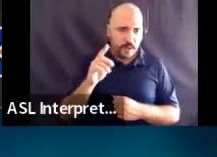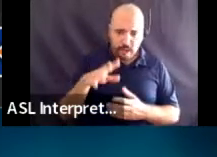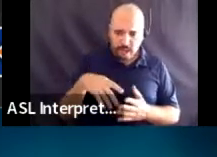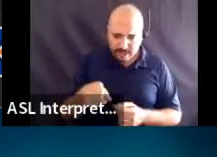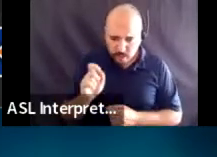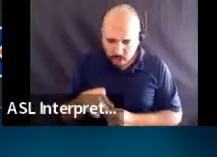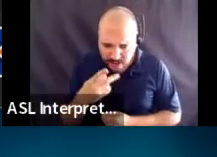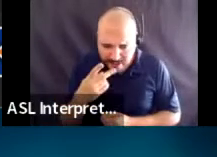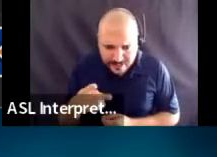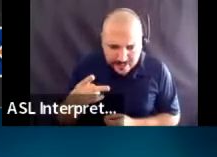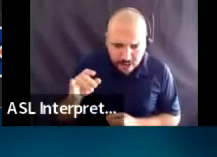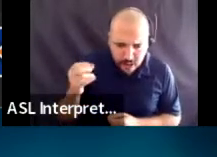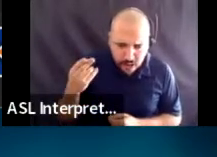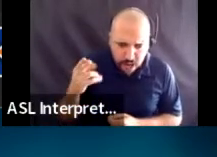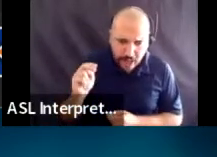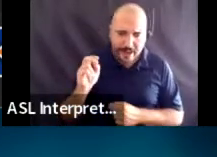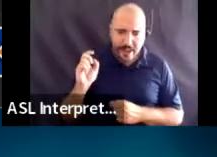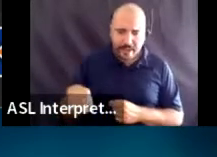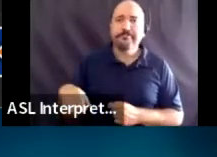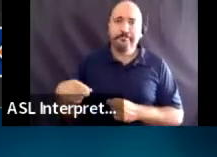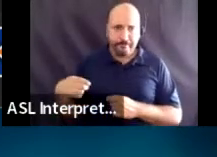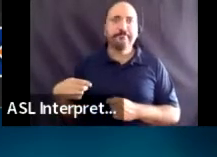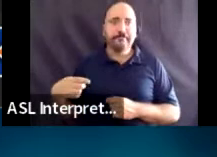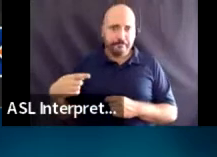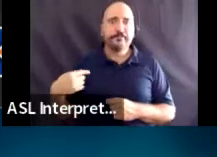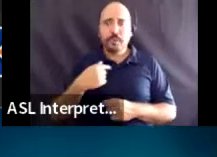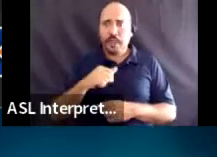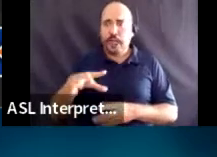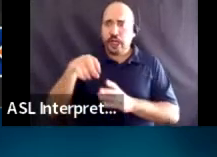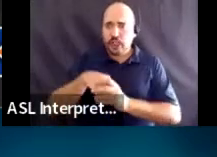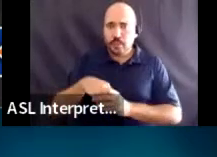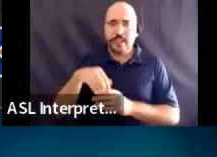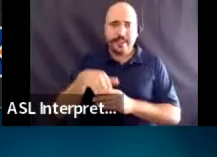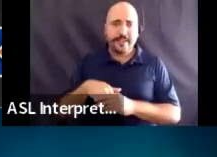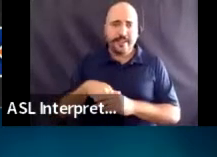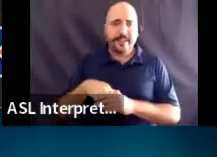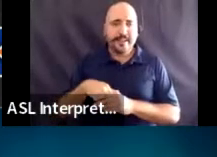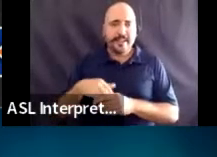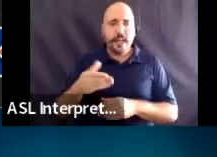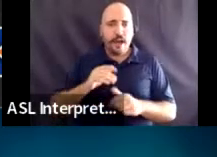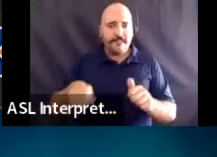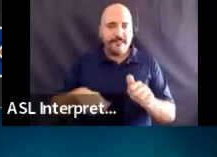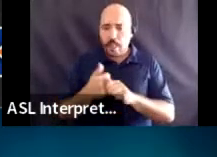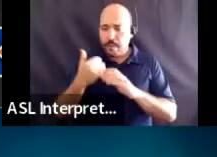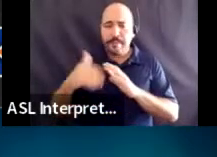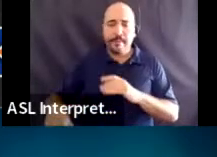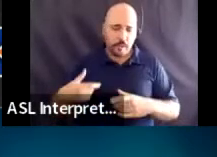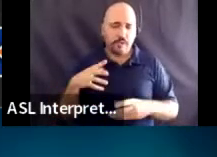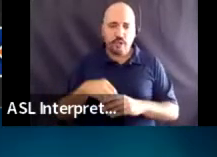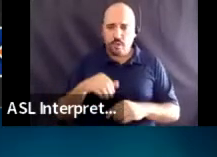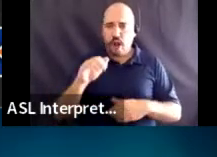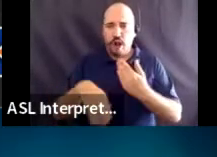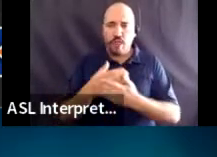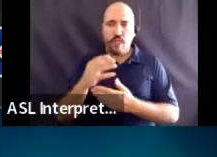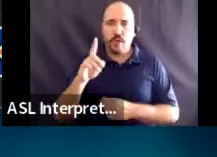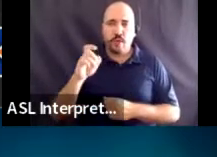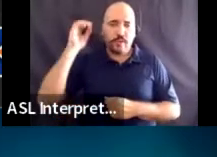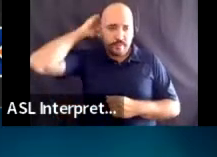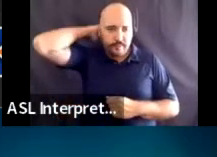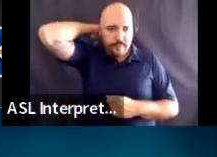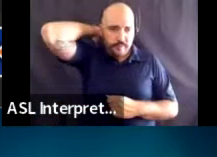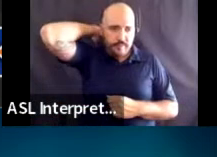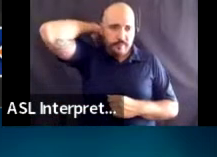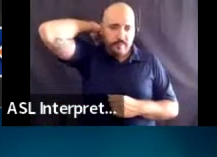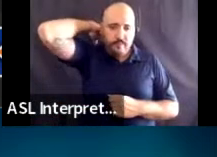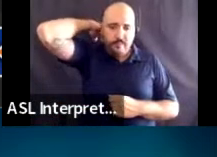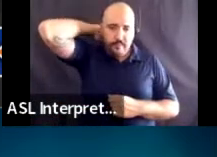If you could just drop it in the chat, and we can include it also in a follow-up email. I'll drop it in the chat